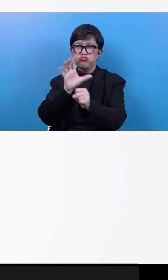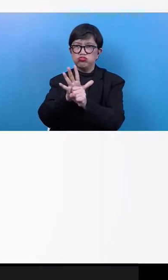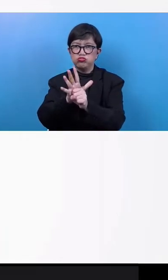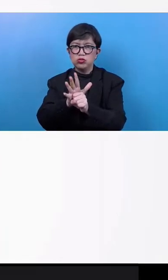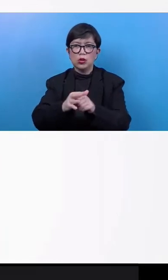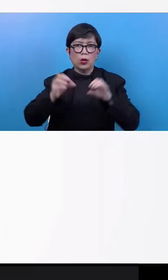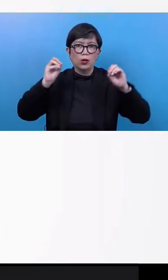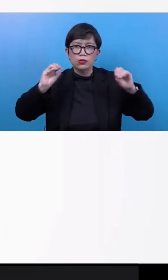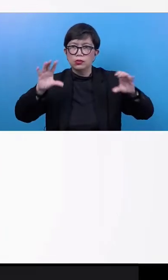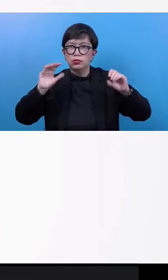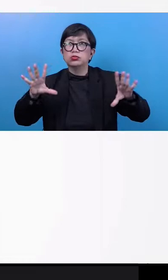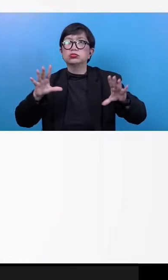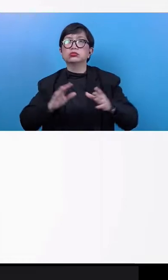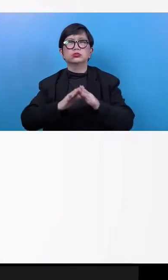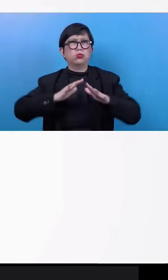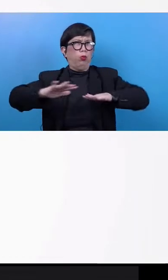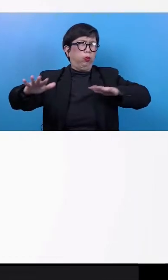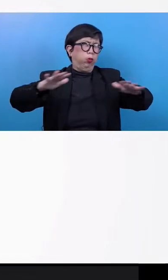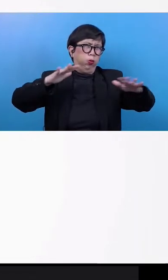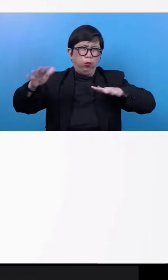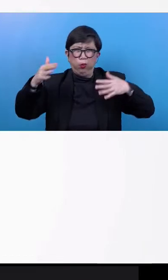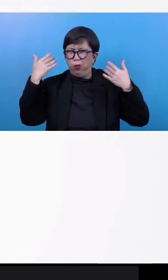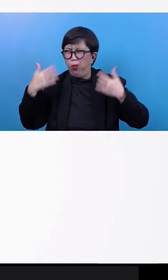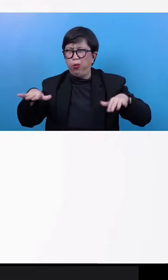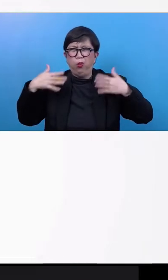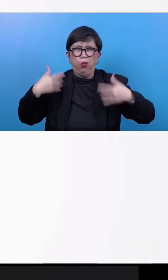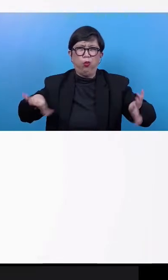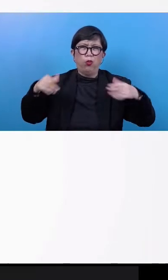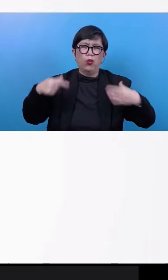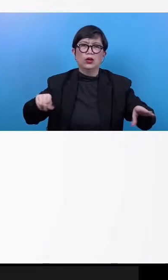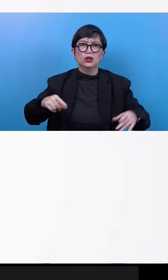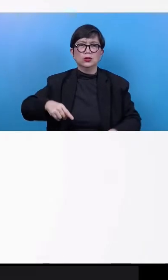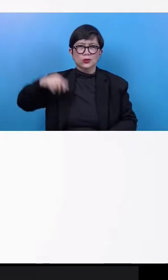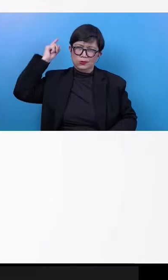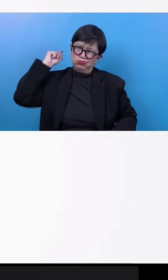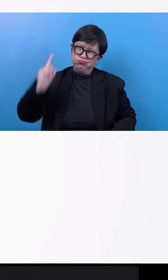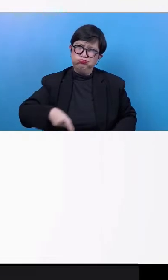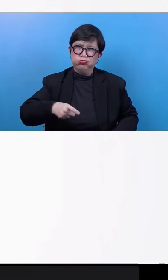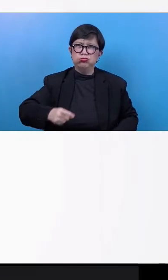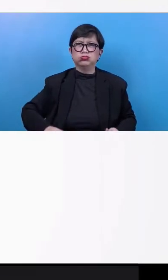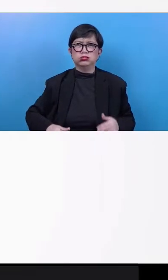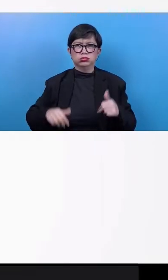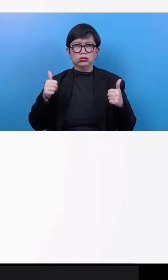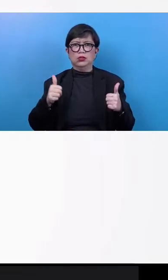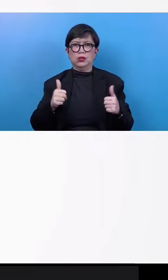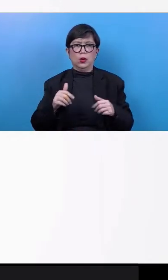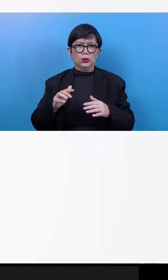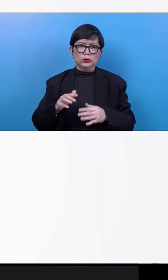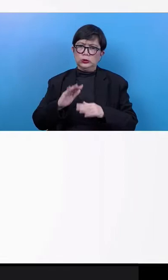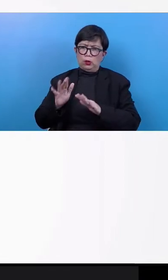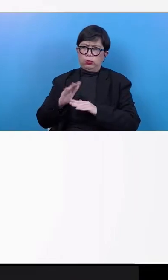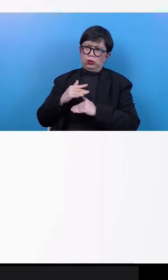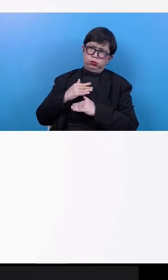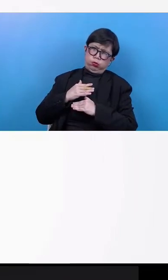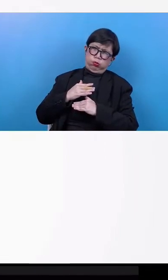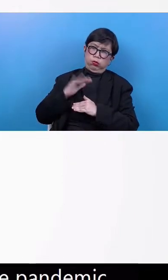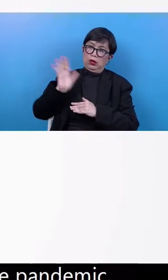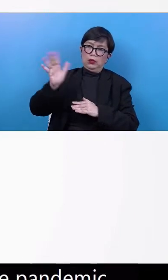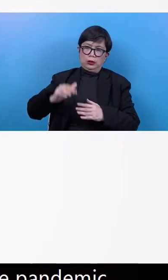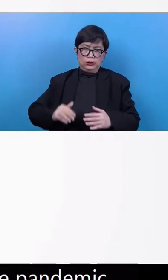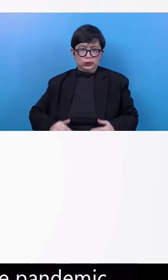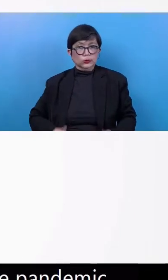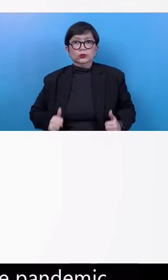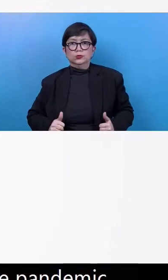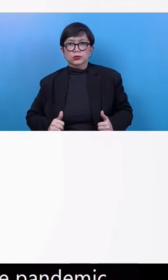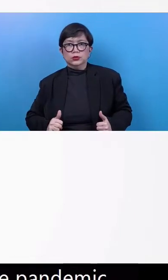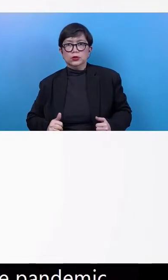time of the pandemic, so we should prepare for everything rather than being reactive. The frame of human security. At the end of the day, we are